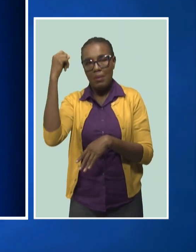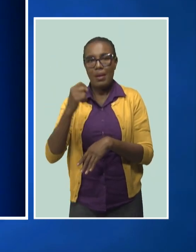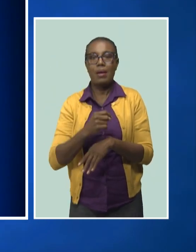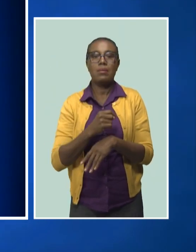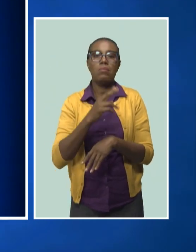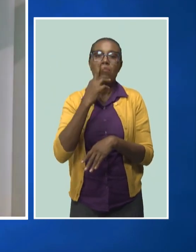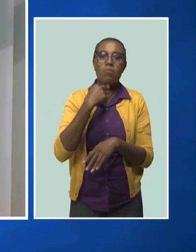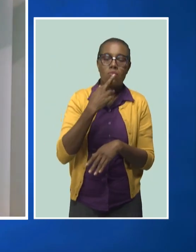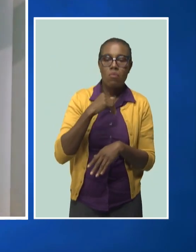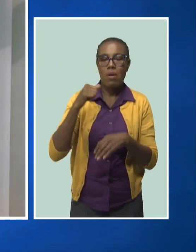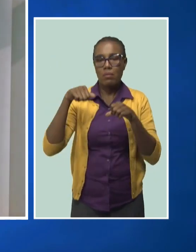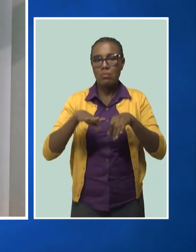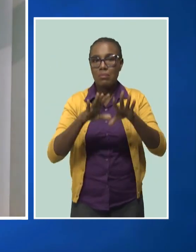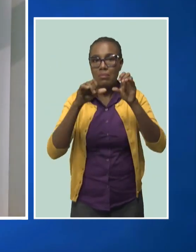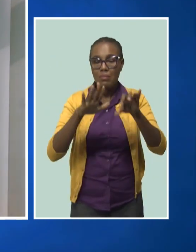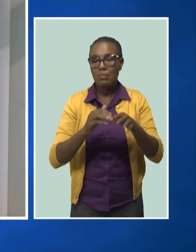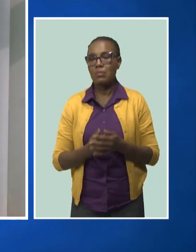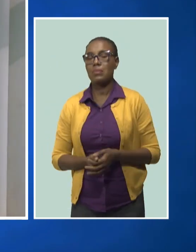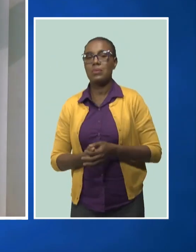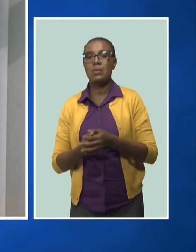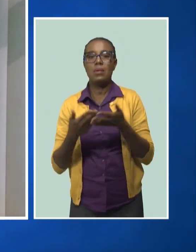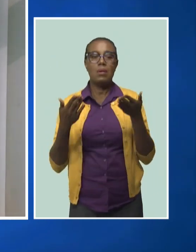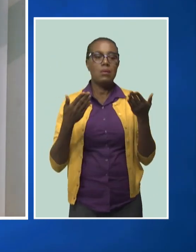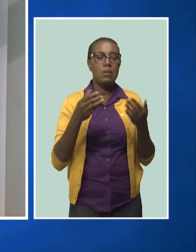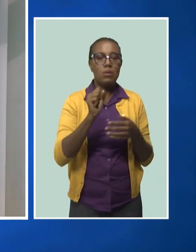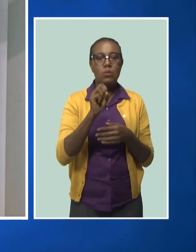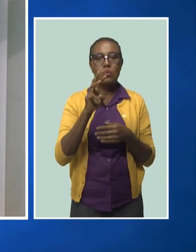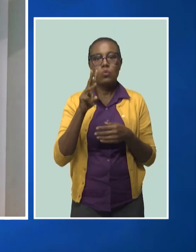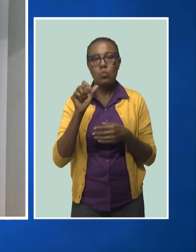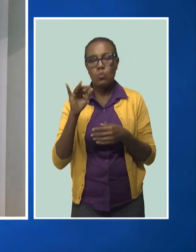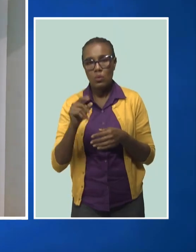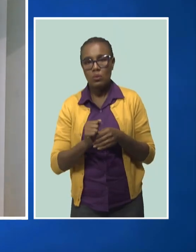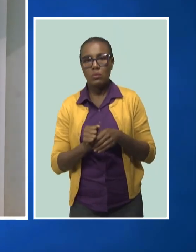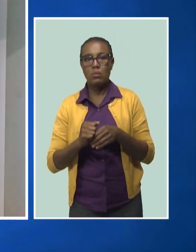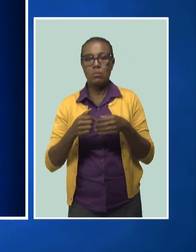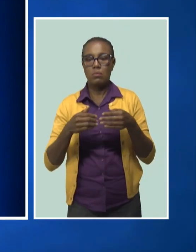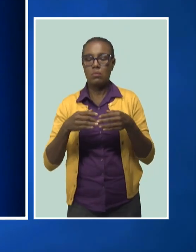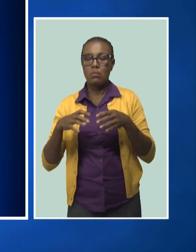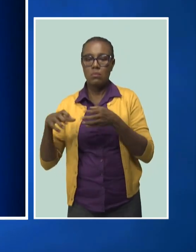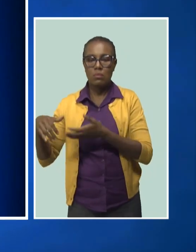Sea, accidents in the Suez Canal, as well as the climate